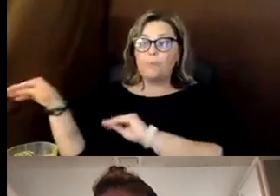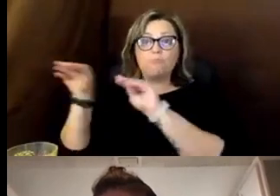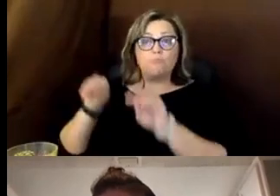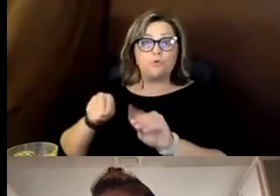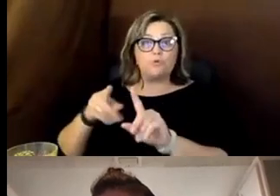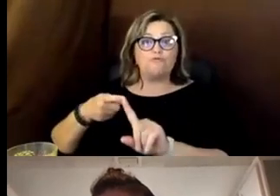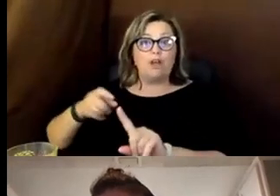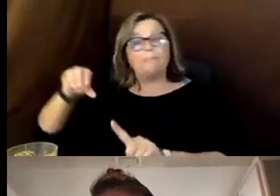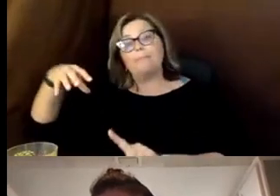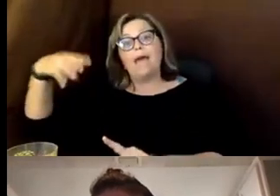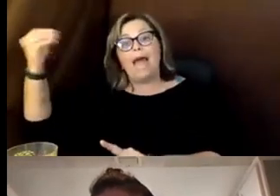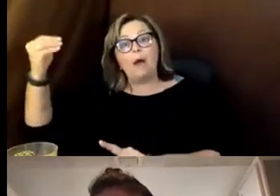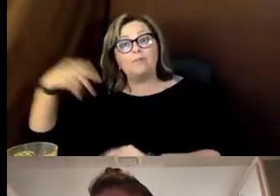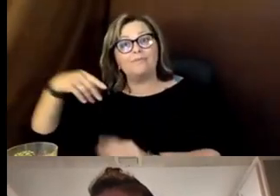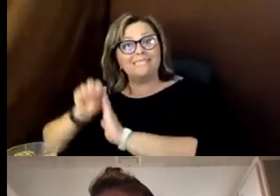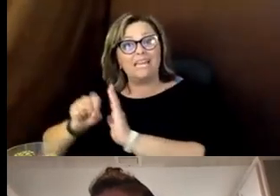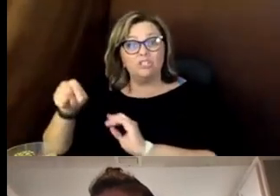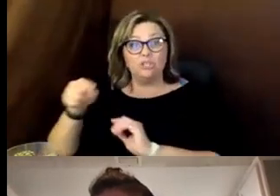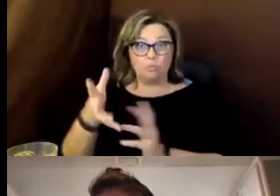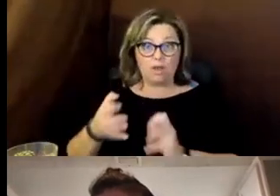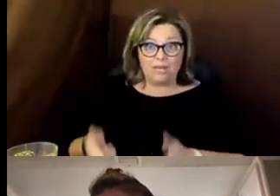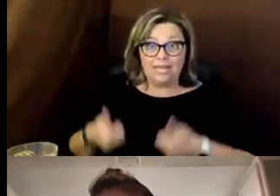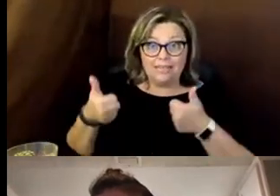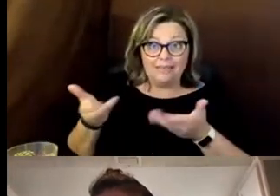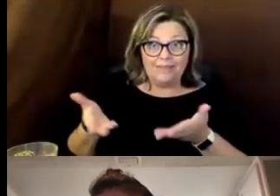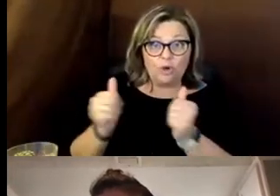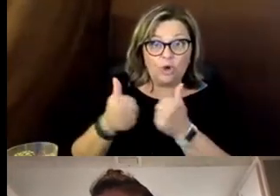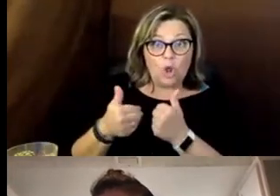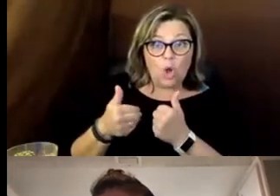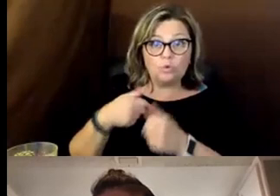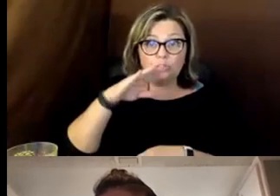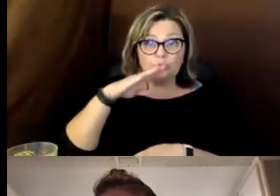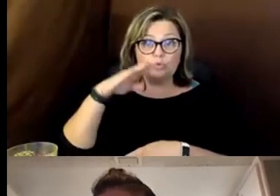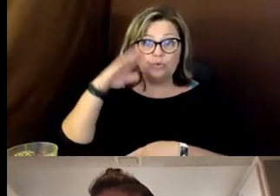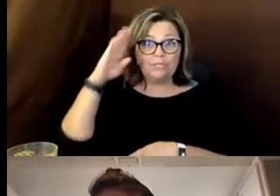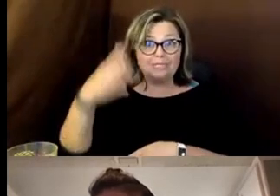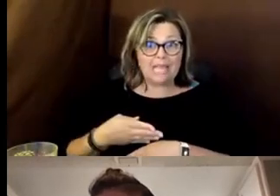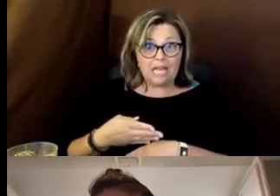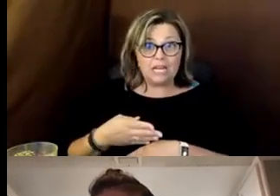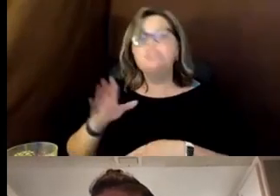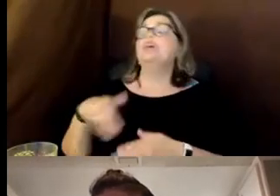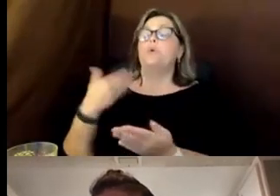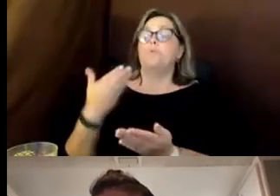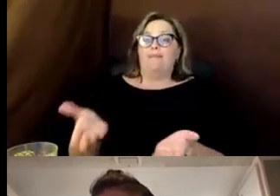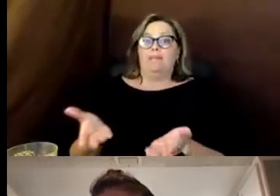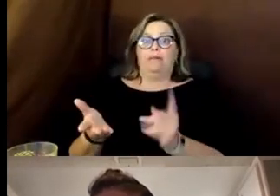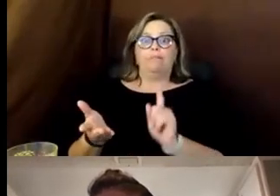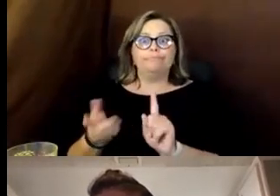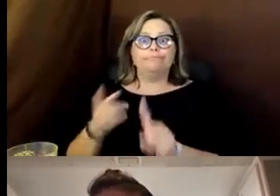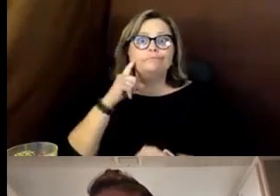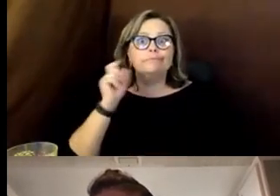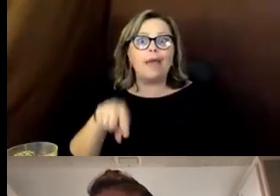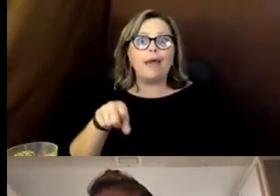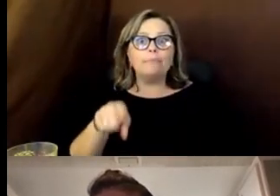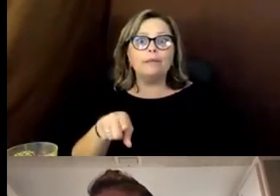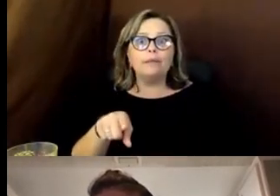She came here to live with her son. She was in her 70s. And when she got here, it turned out her son had moved and didn't have a